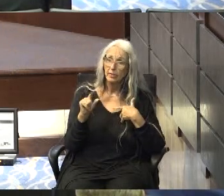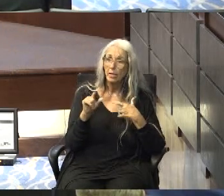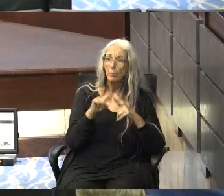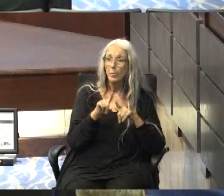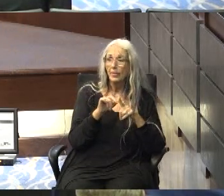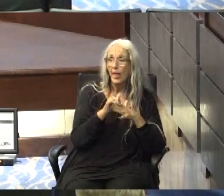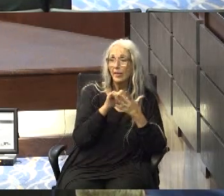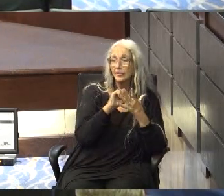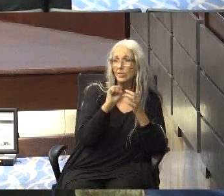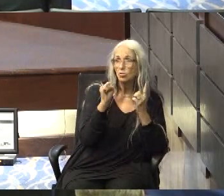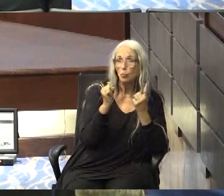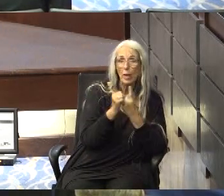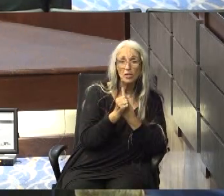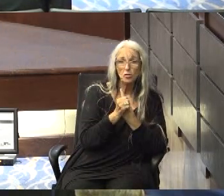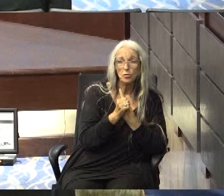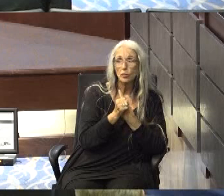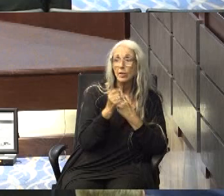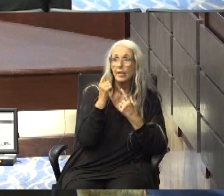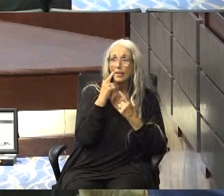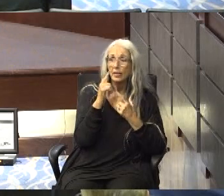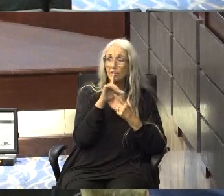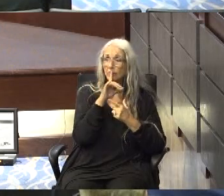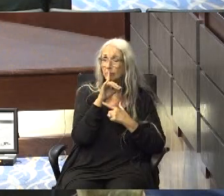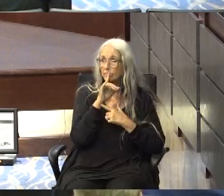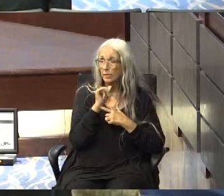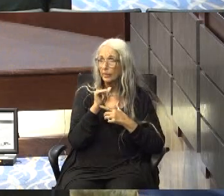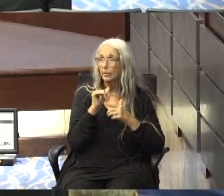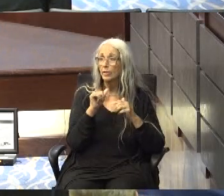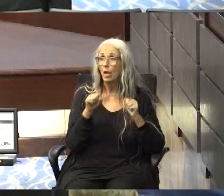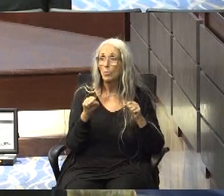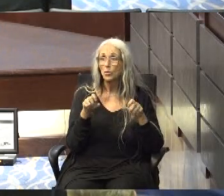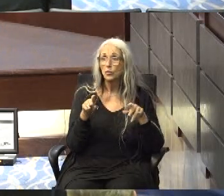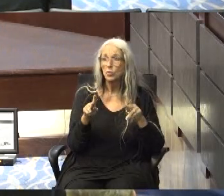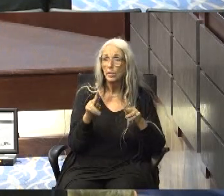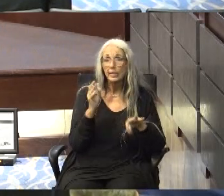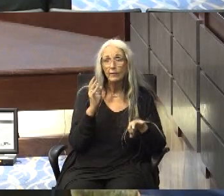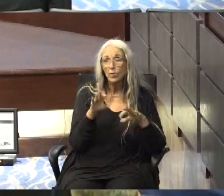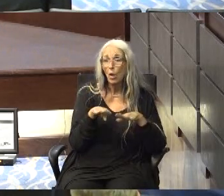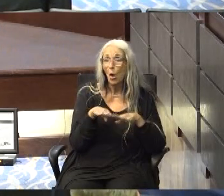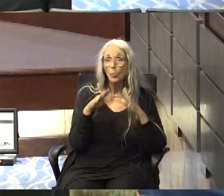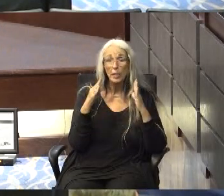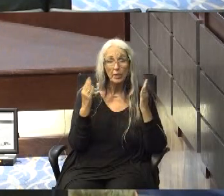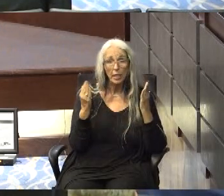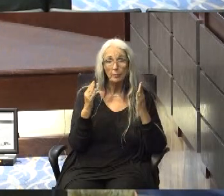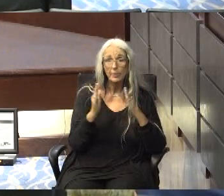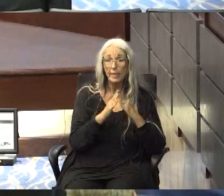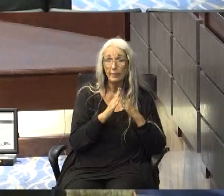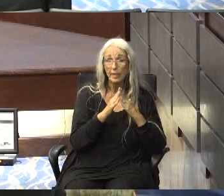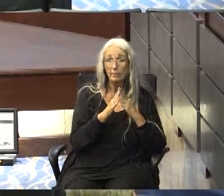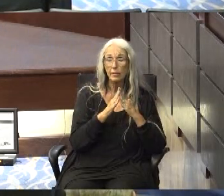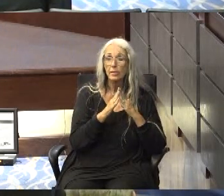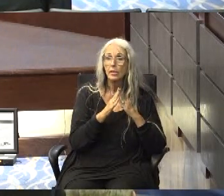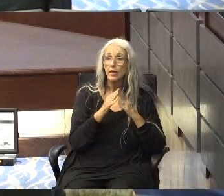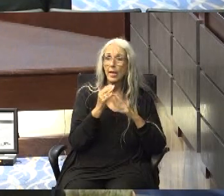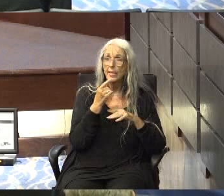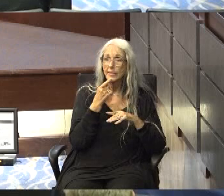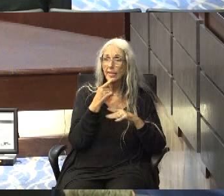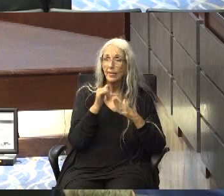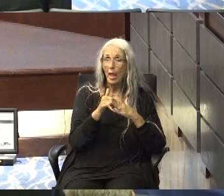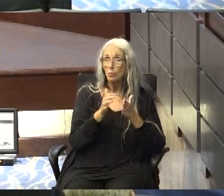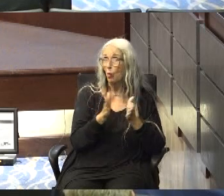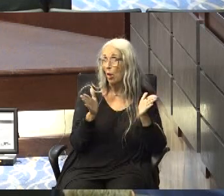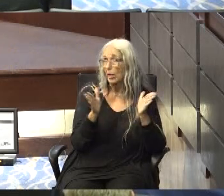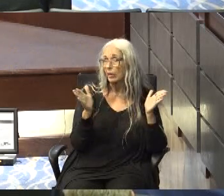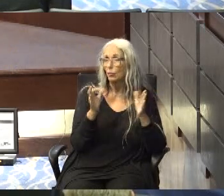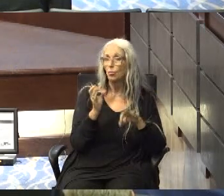situational placemaking. And I think this really would give an opportunity to really, if you're opening up downtown, and when I'm gonna use that term broadly, because